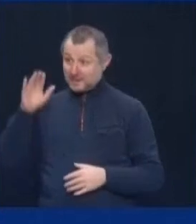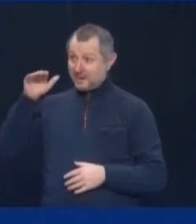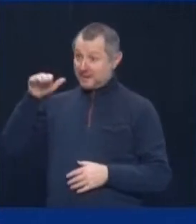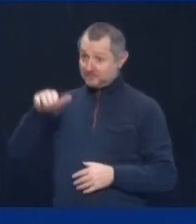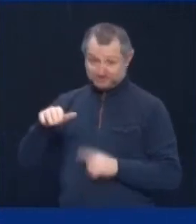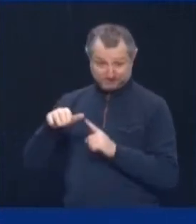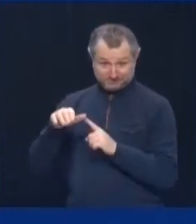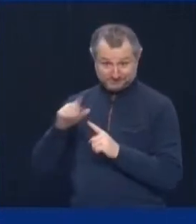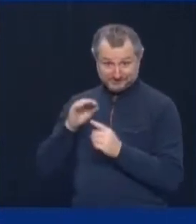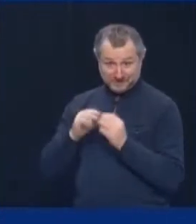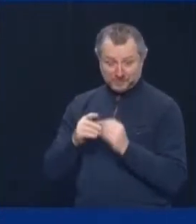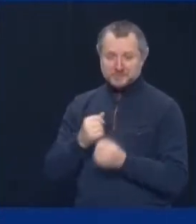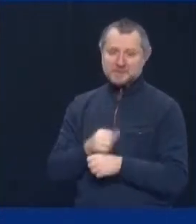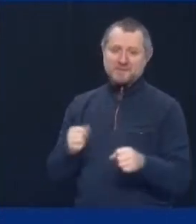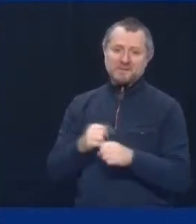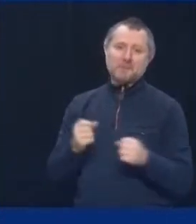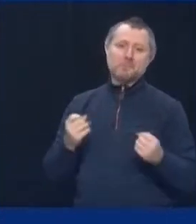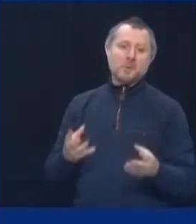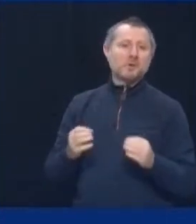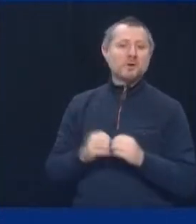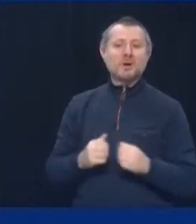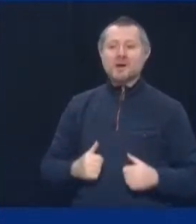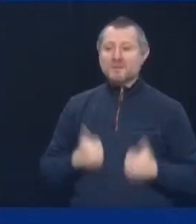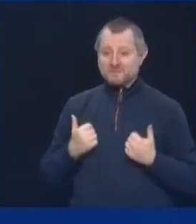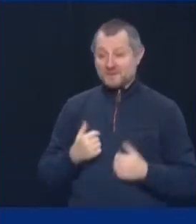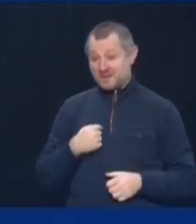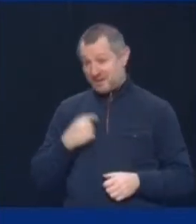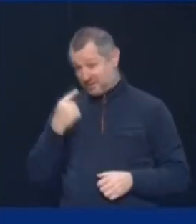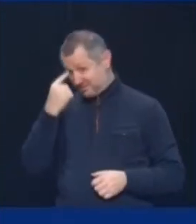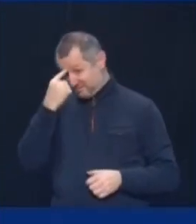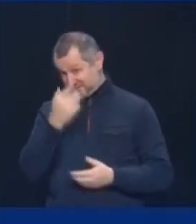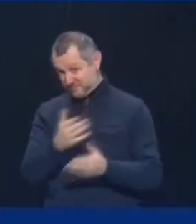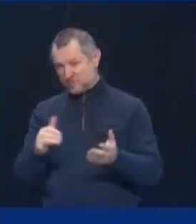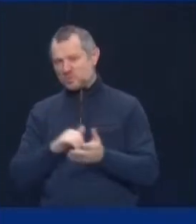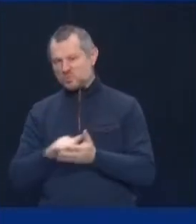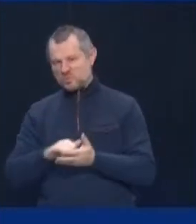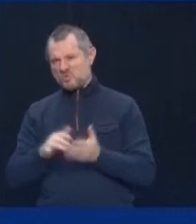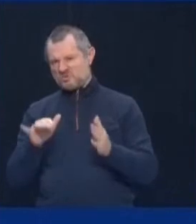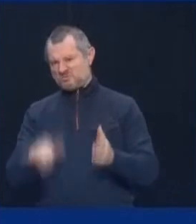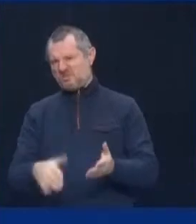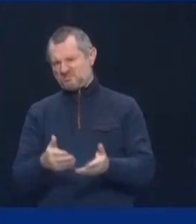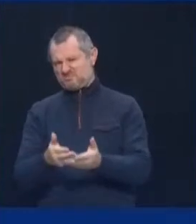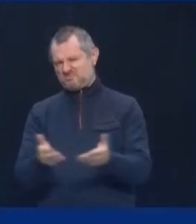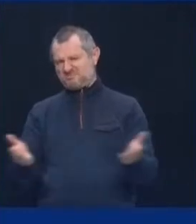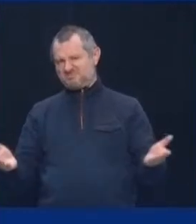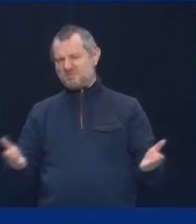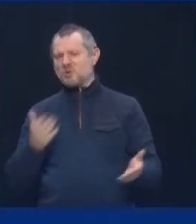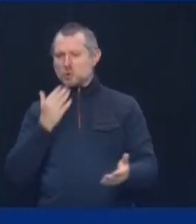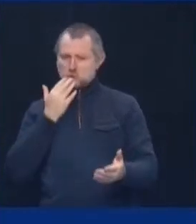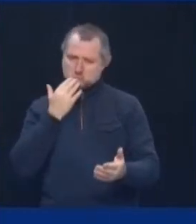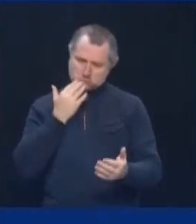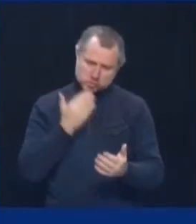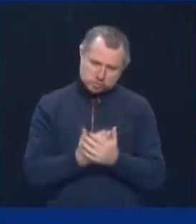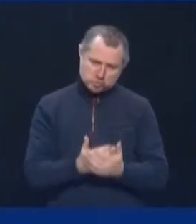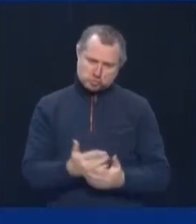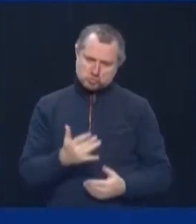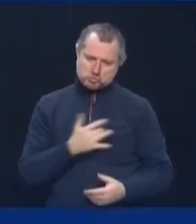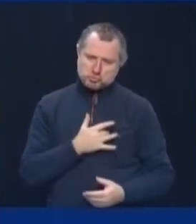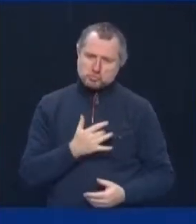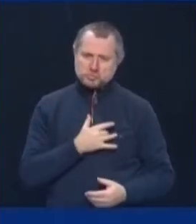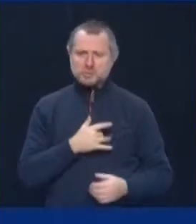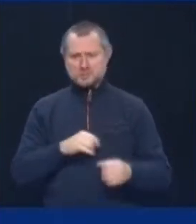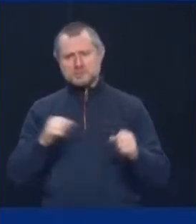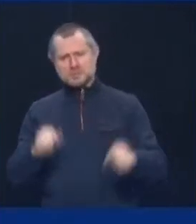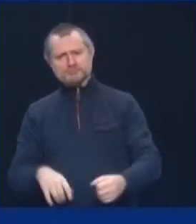I think New Yorkers are that good that that can happen. We need New Yorkers to